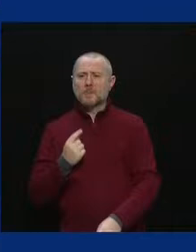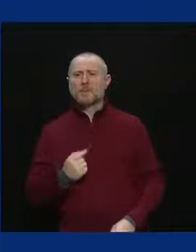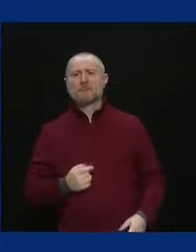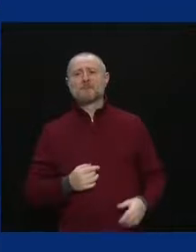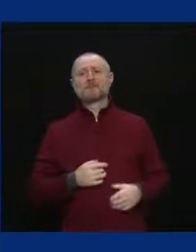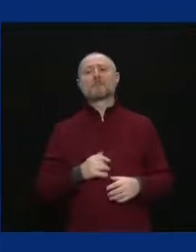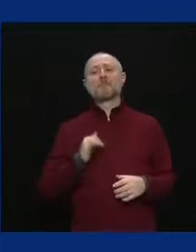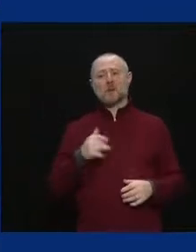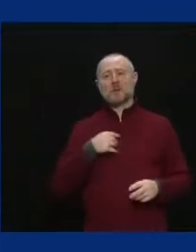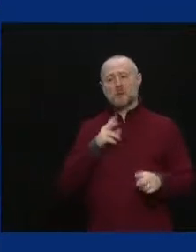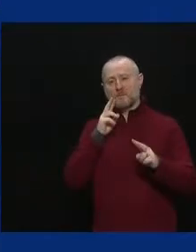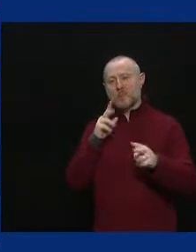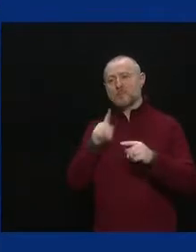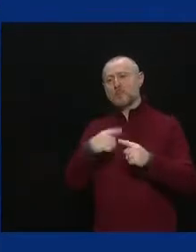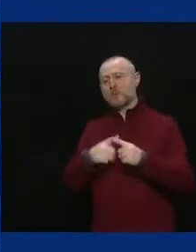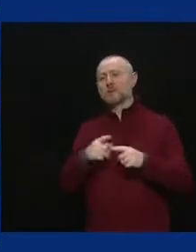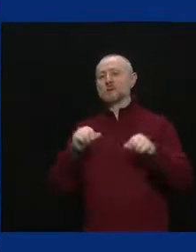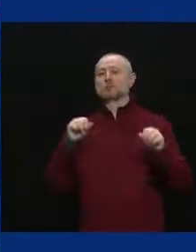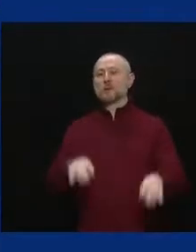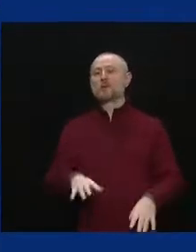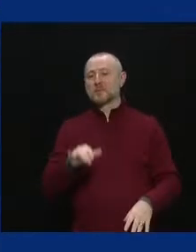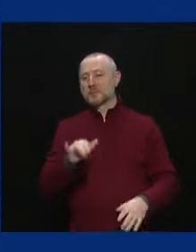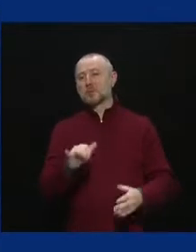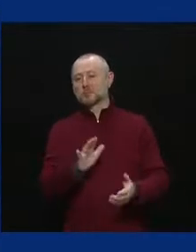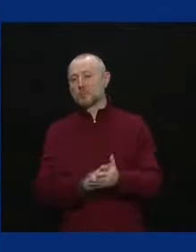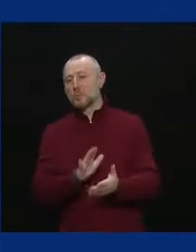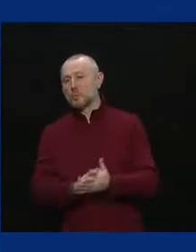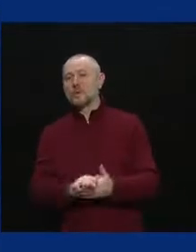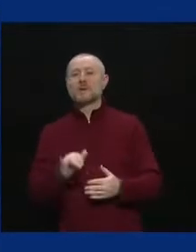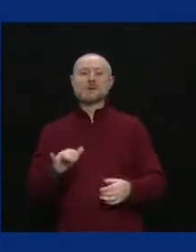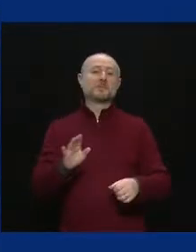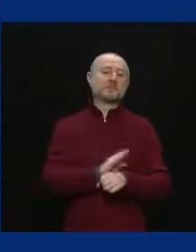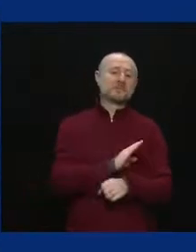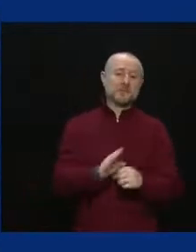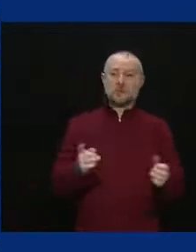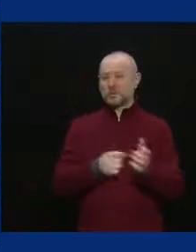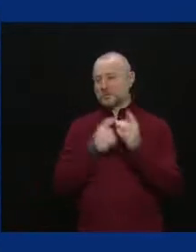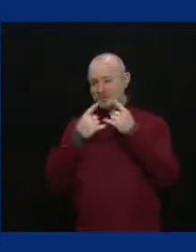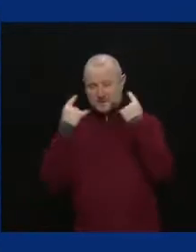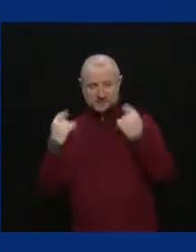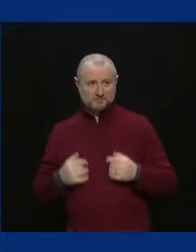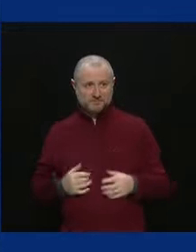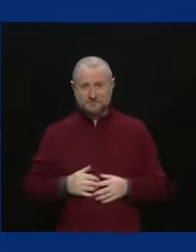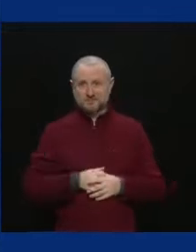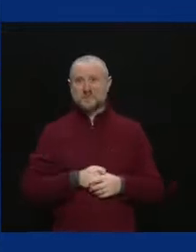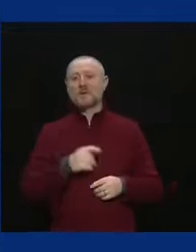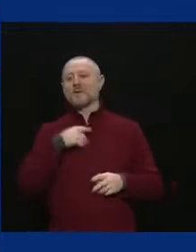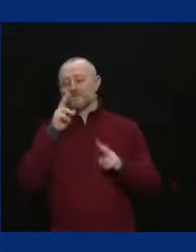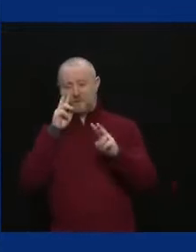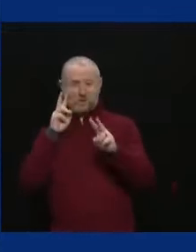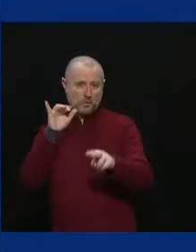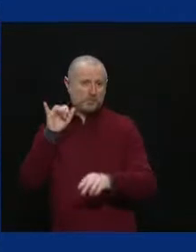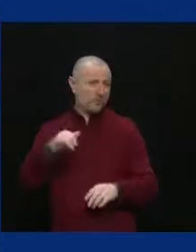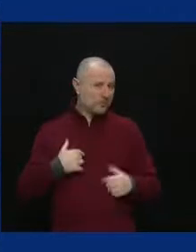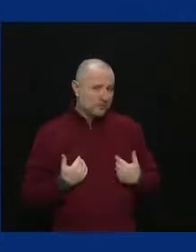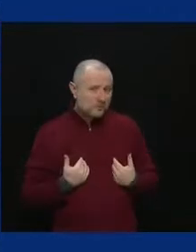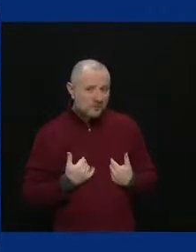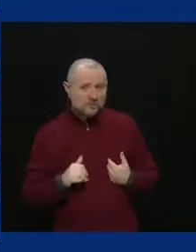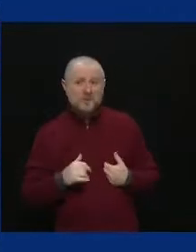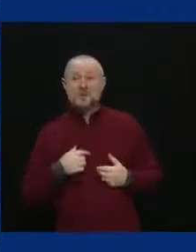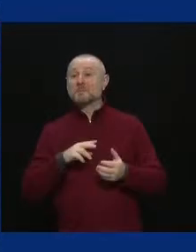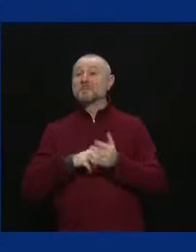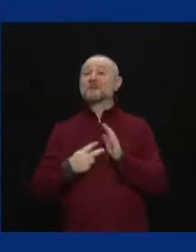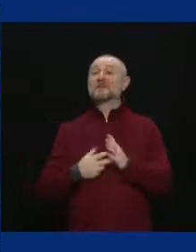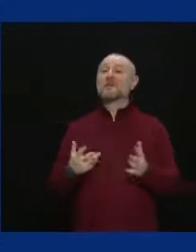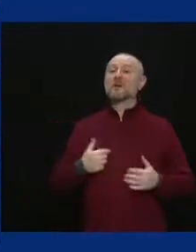forward to the day we can lift the school as well as the business requirements. We truly am. That'll be a very fabulous day. That means that we've